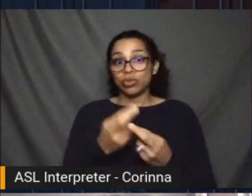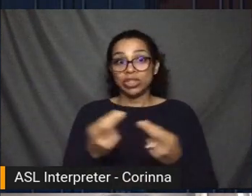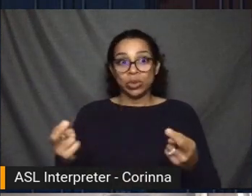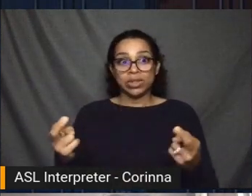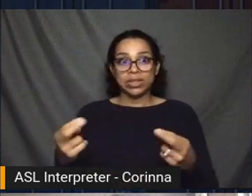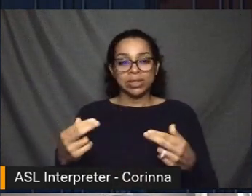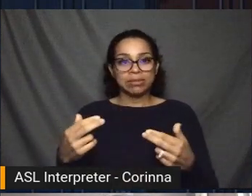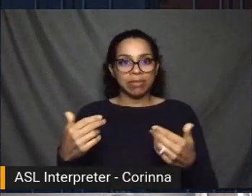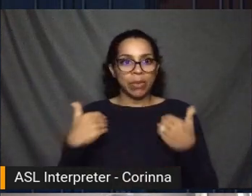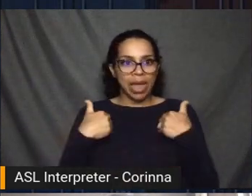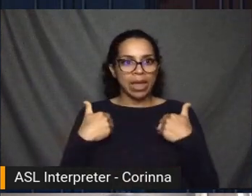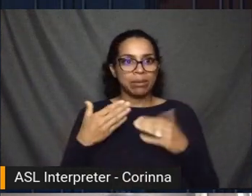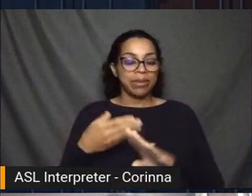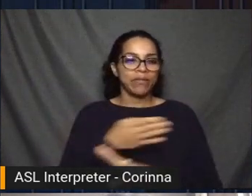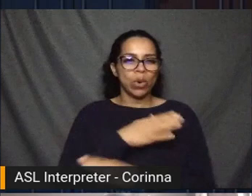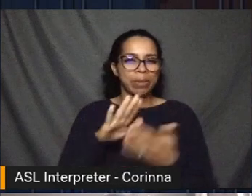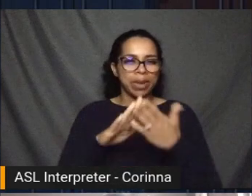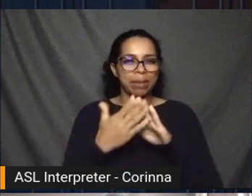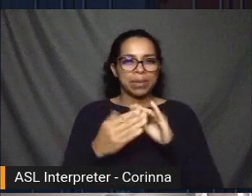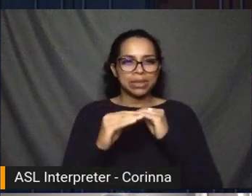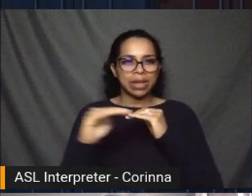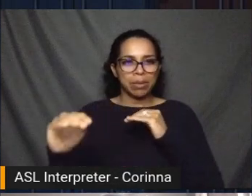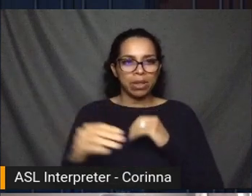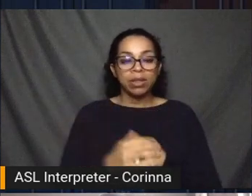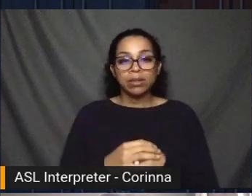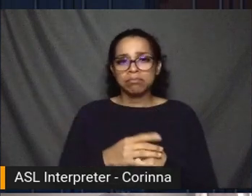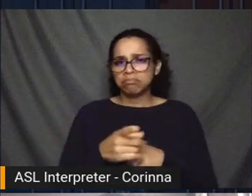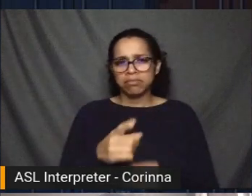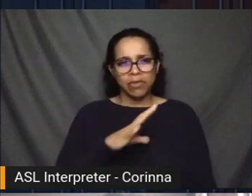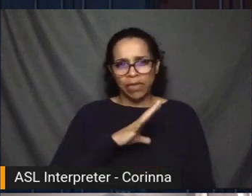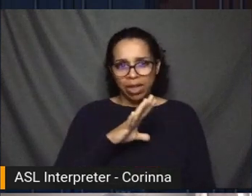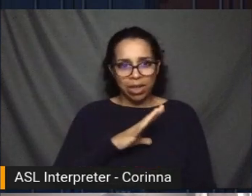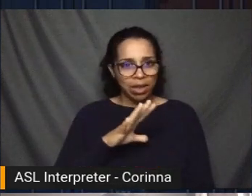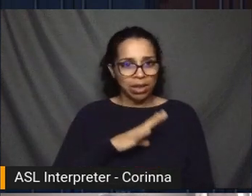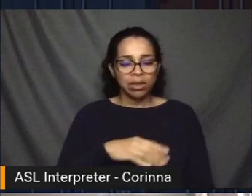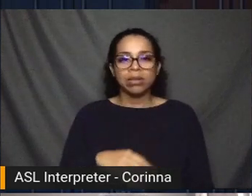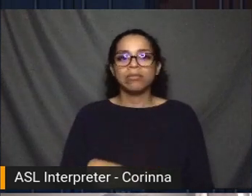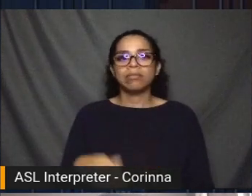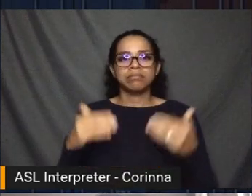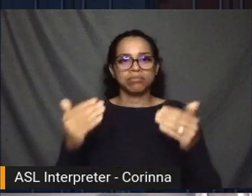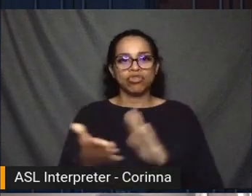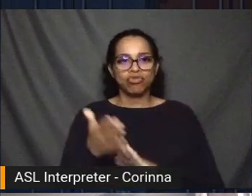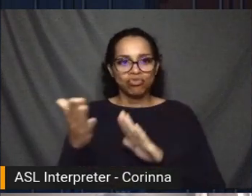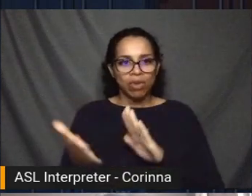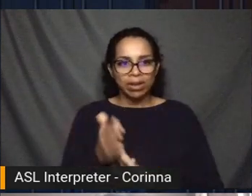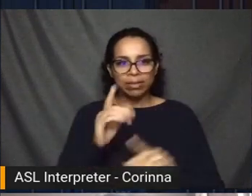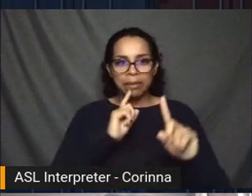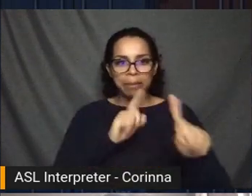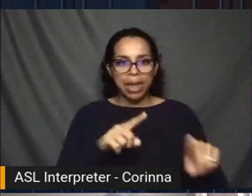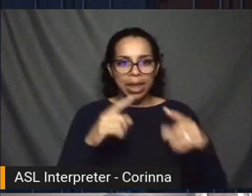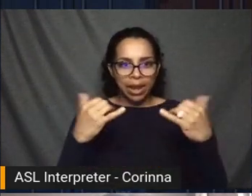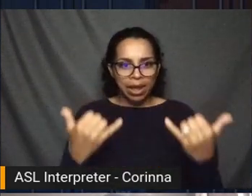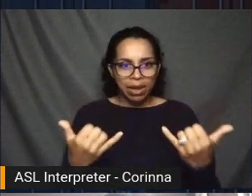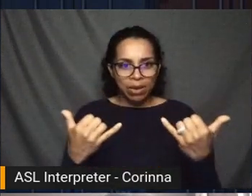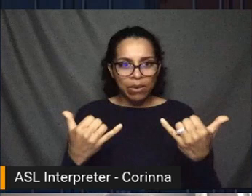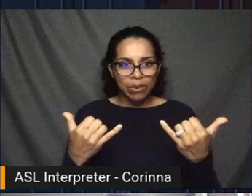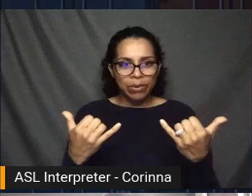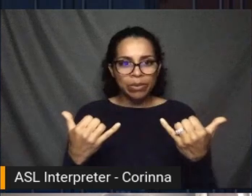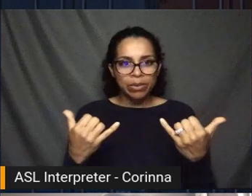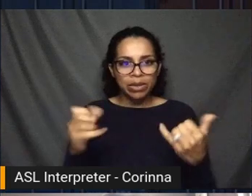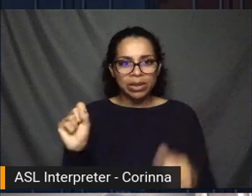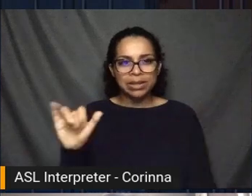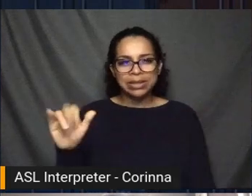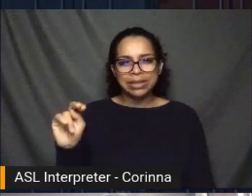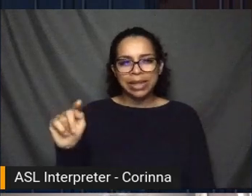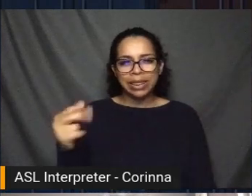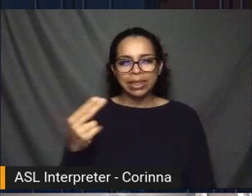stable. So this is fine. Let's run the synth command now, and let's see what